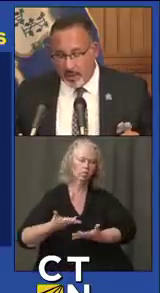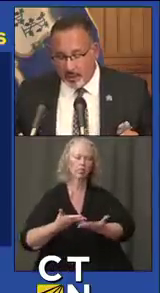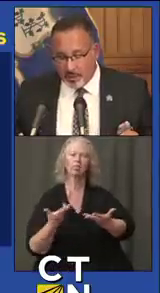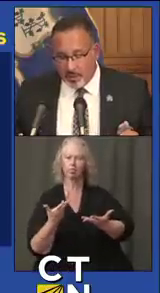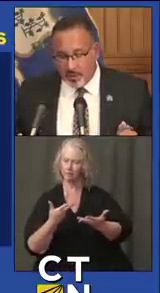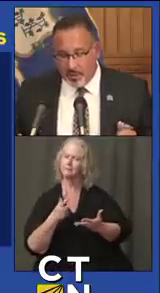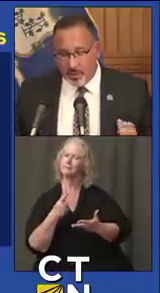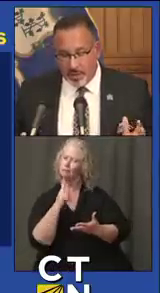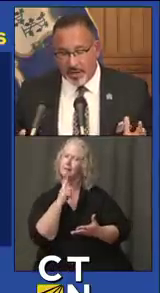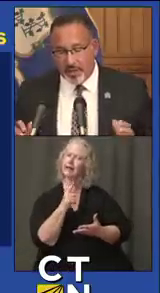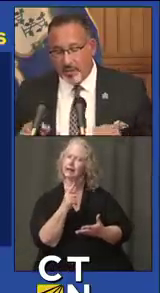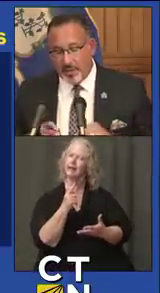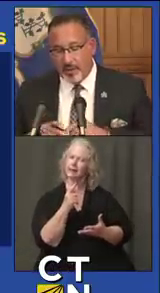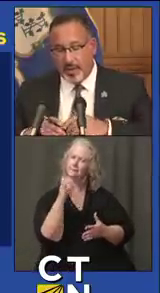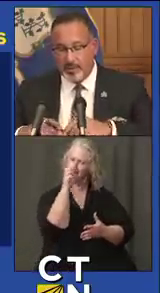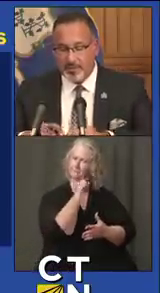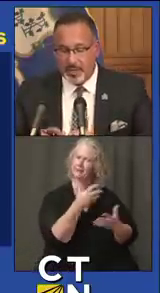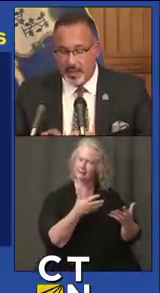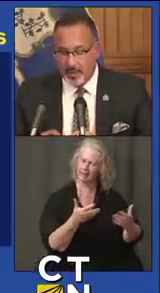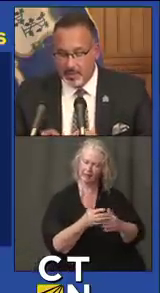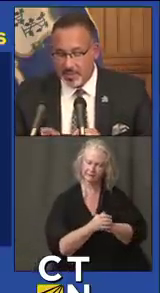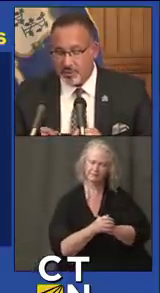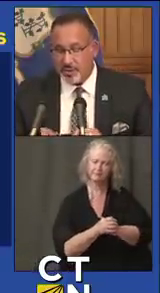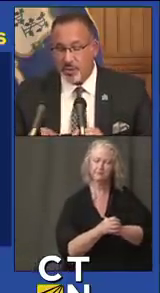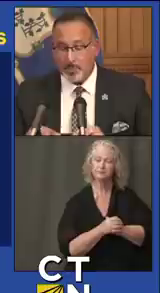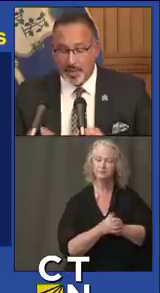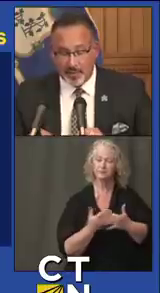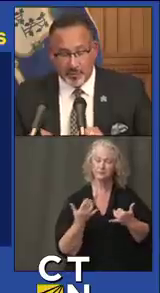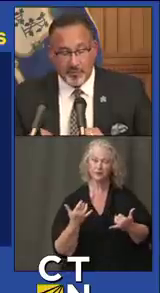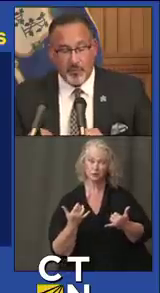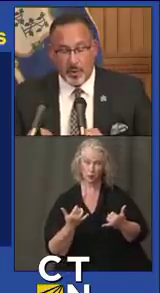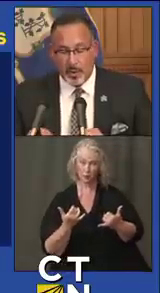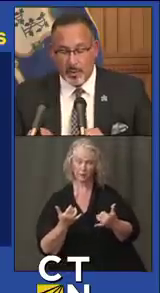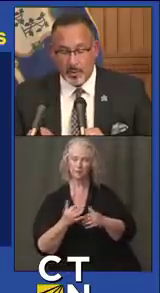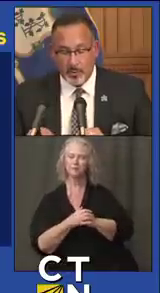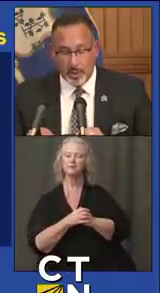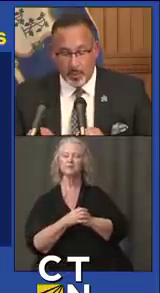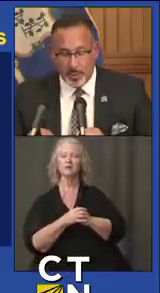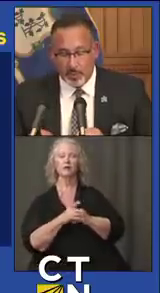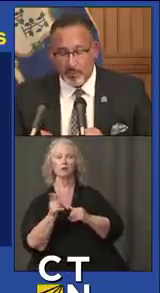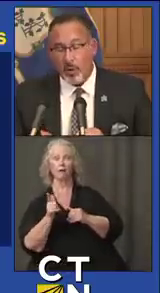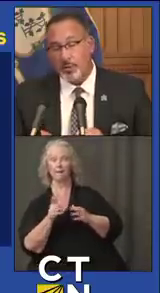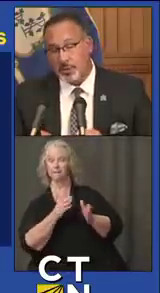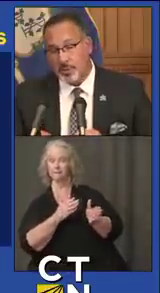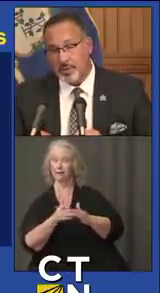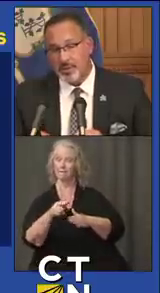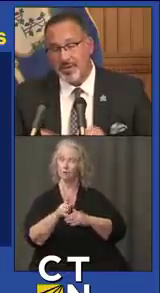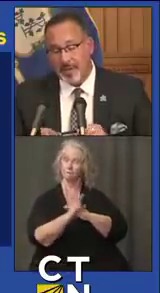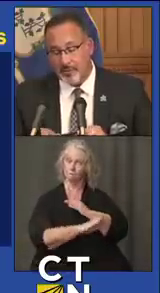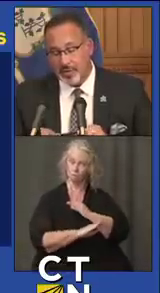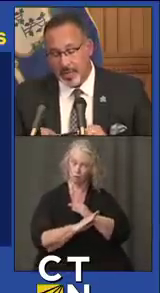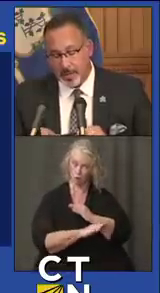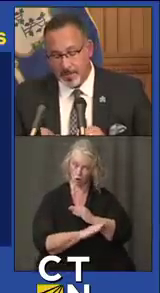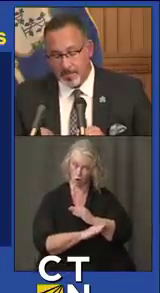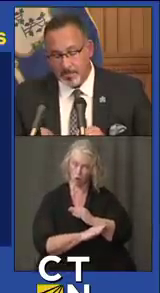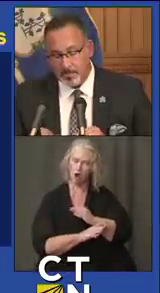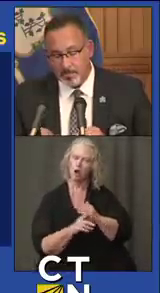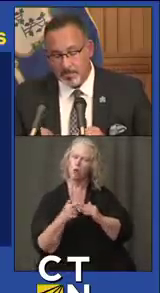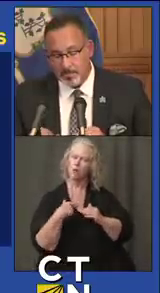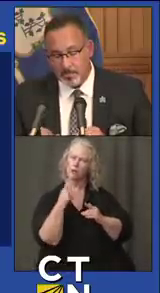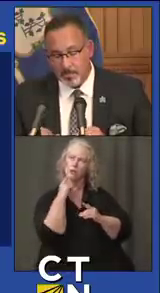Given the Connecticut health data as of today, districts should plan for a fall reopening for all students every day.